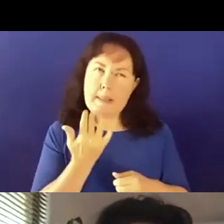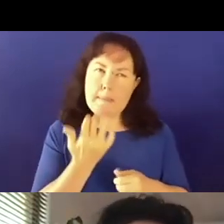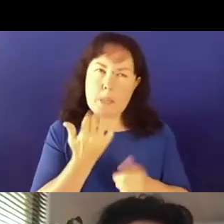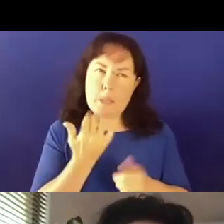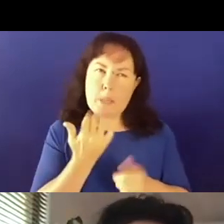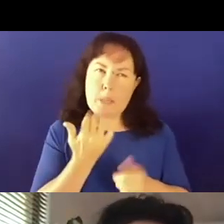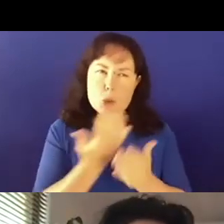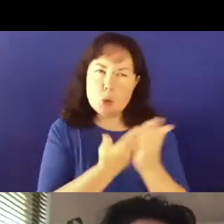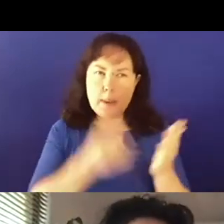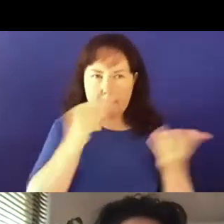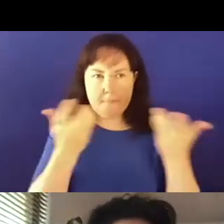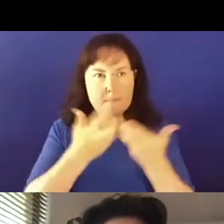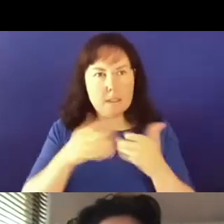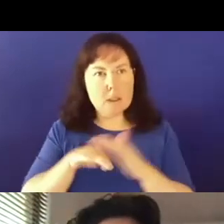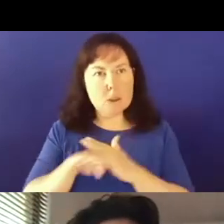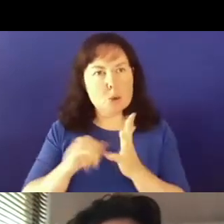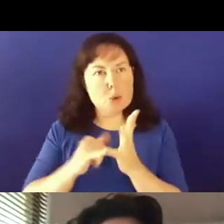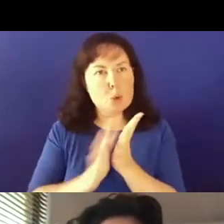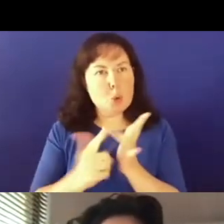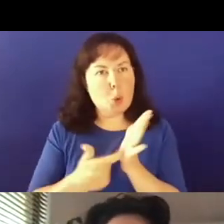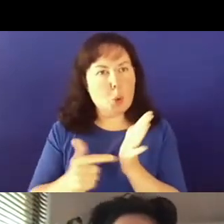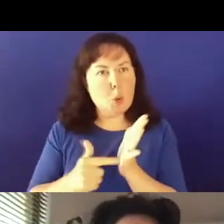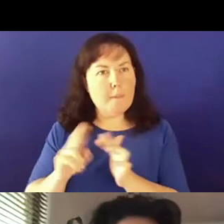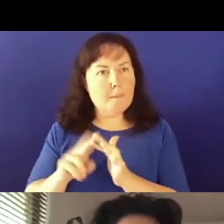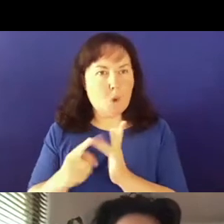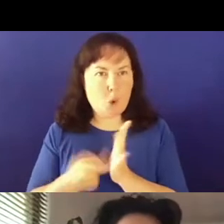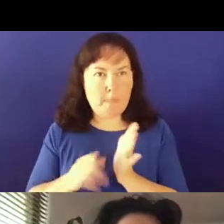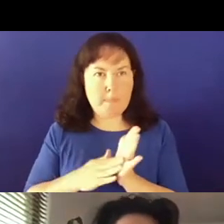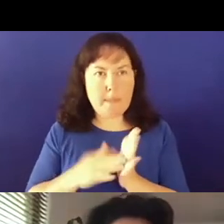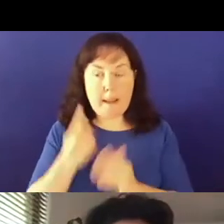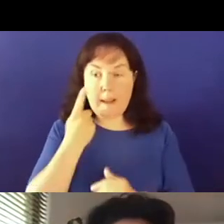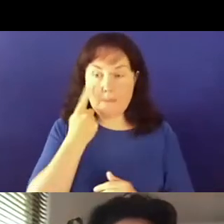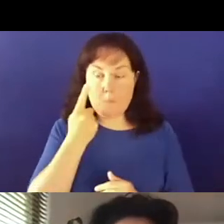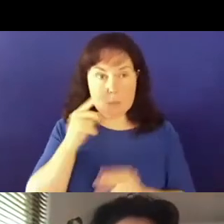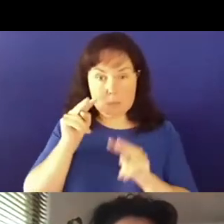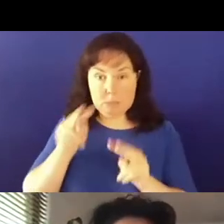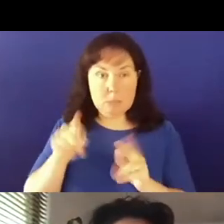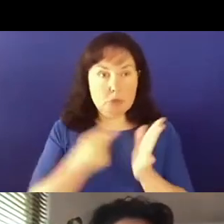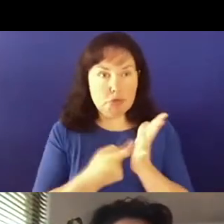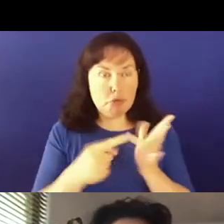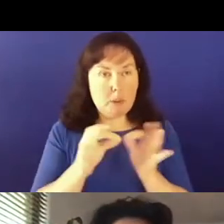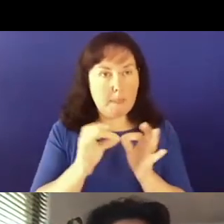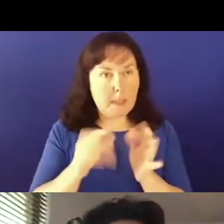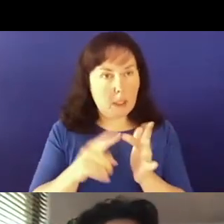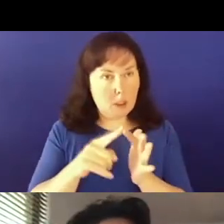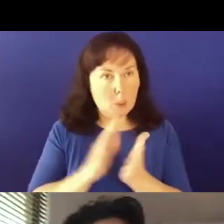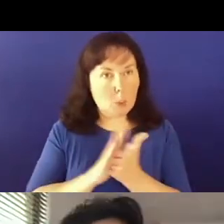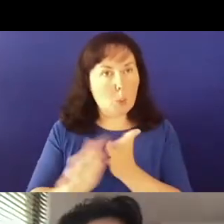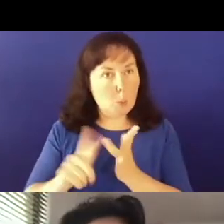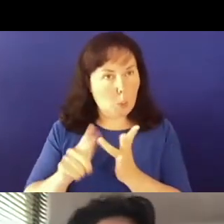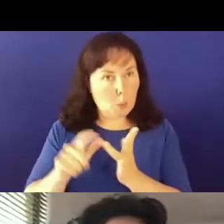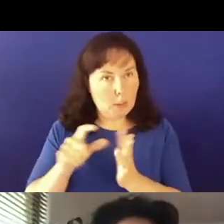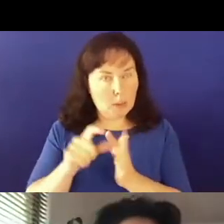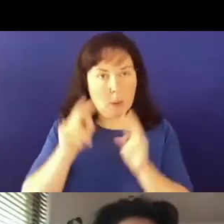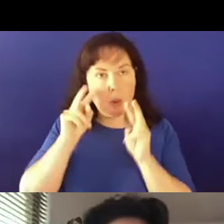back at the suite of projects that we've done. Look at Robbie Hood and look at how much content, look at how there was a story told